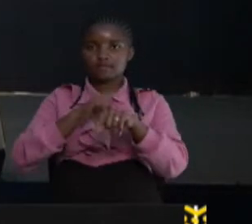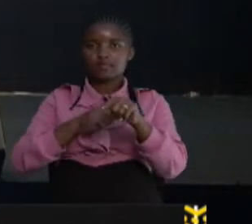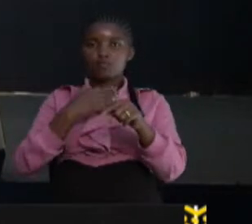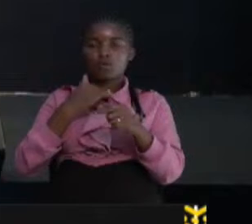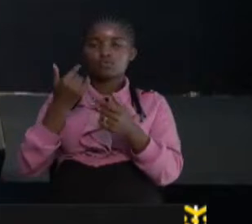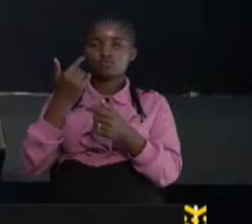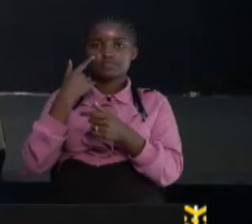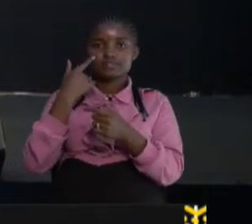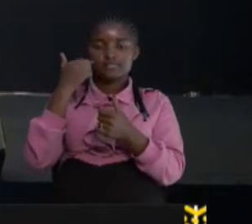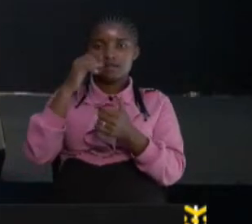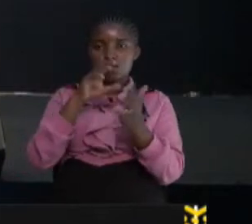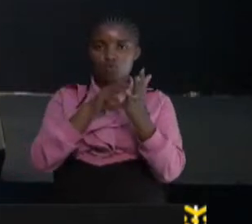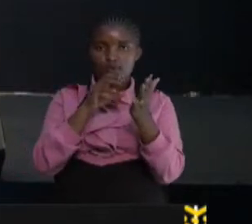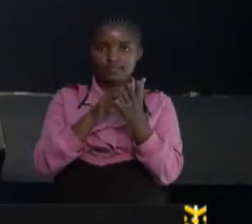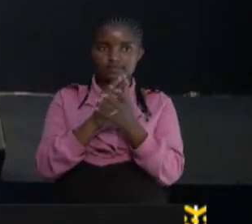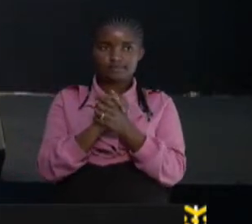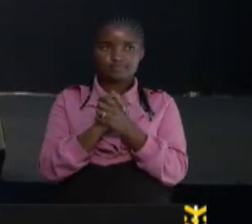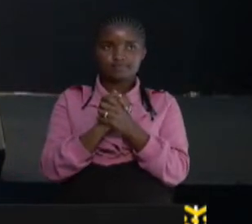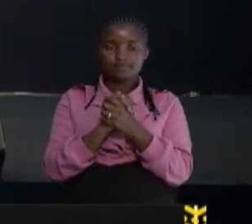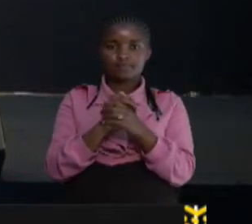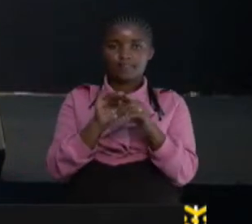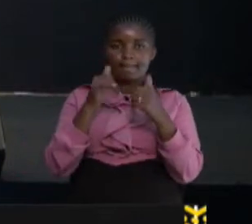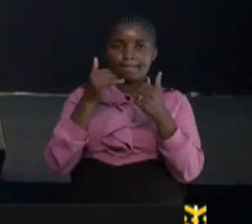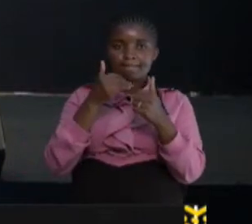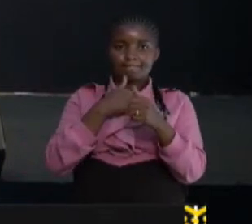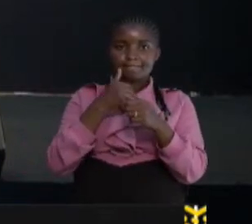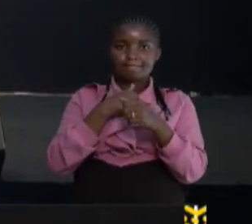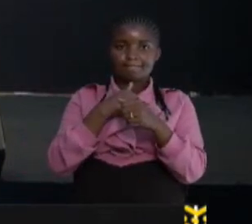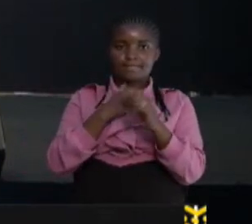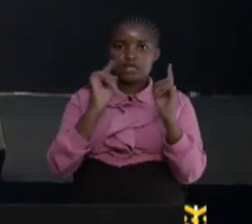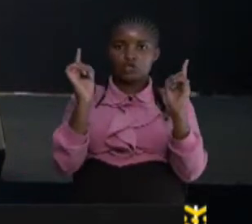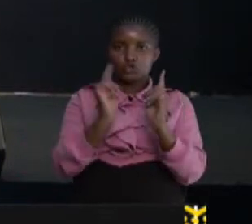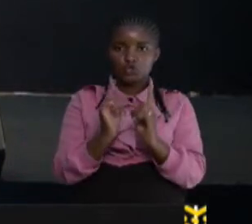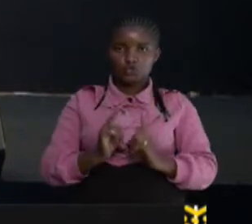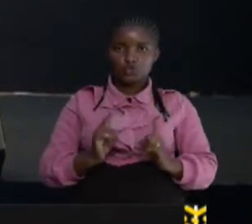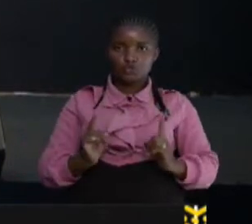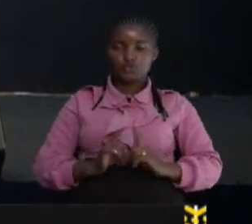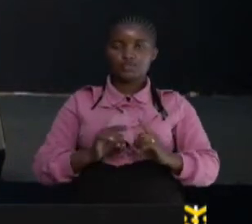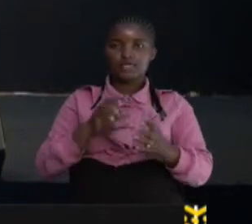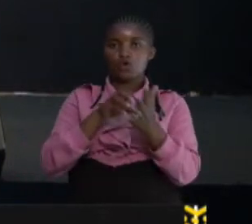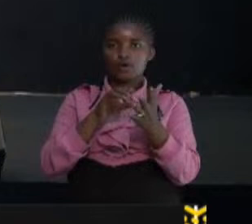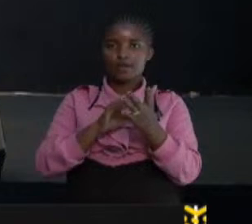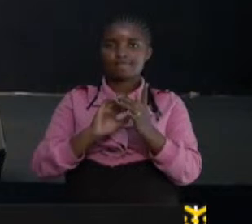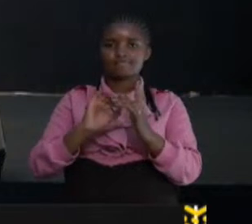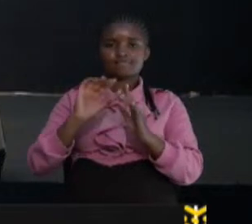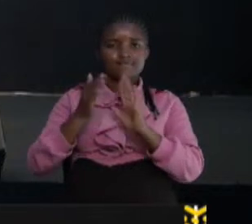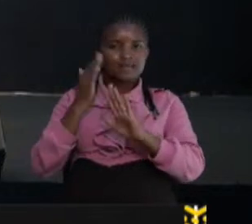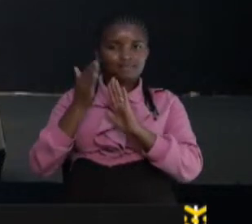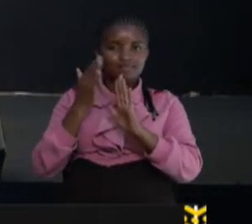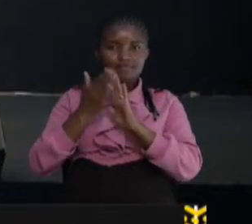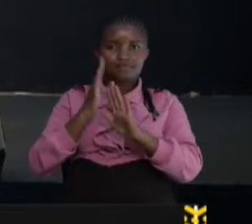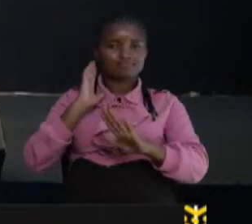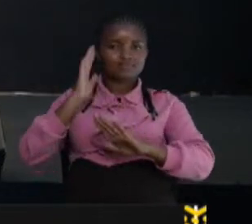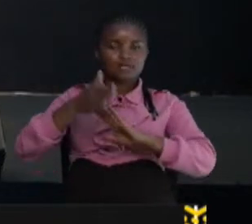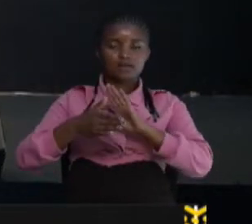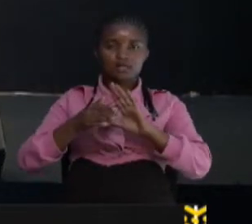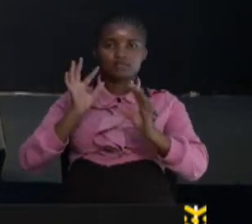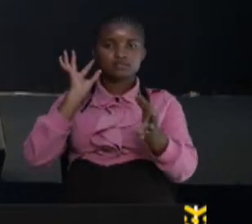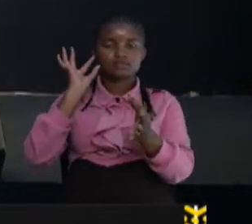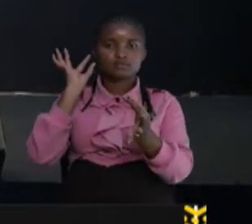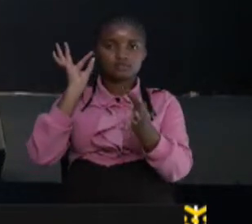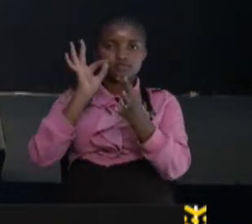right? So yes, definitely short form content. Fast, snappy, straight to the point,